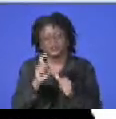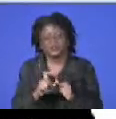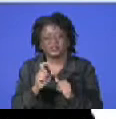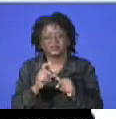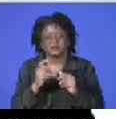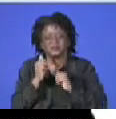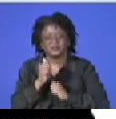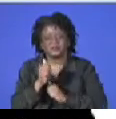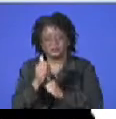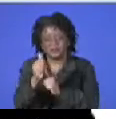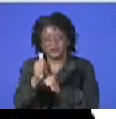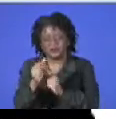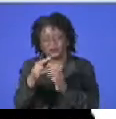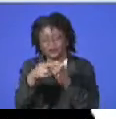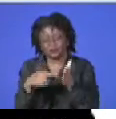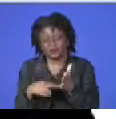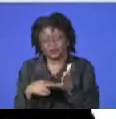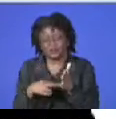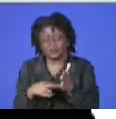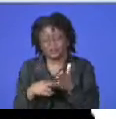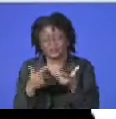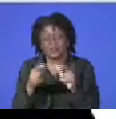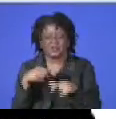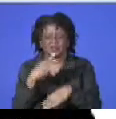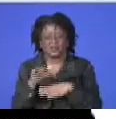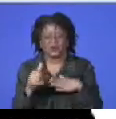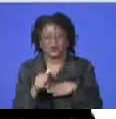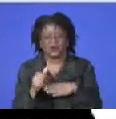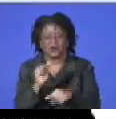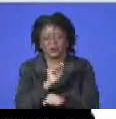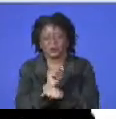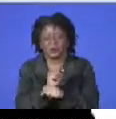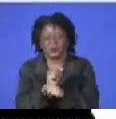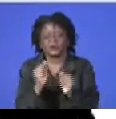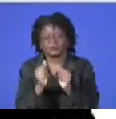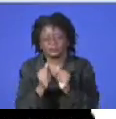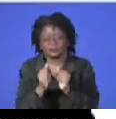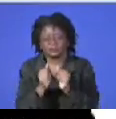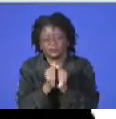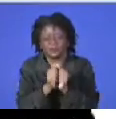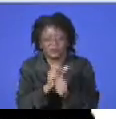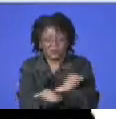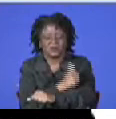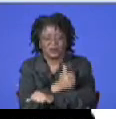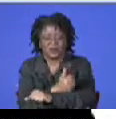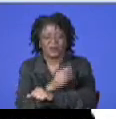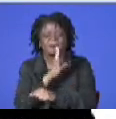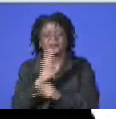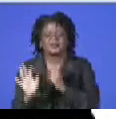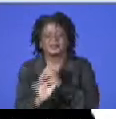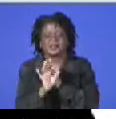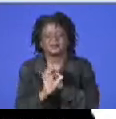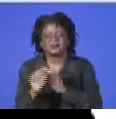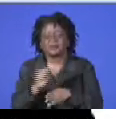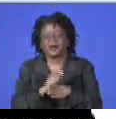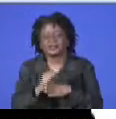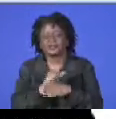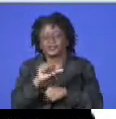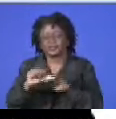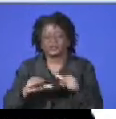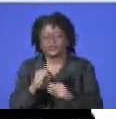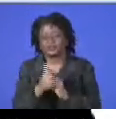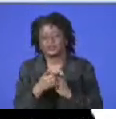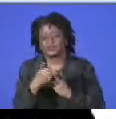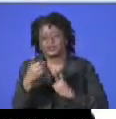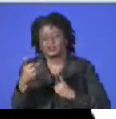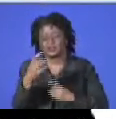follow the protocols, follow the rules, let us all cooperate, be safe. Practice social distancing when you're out. If